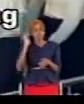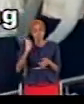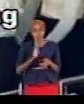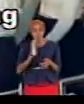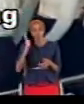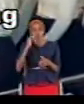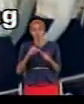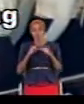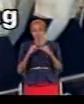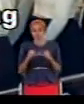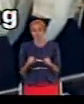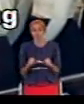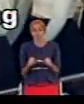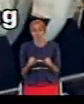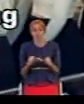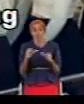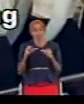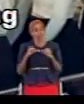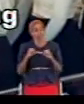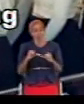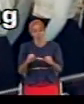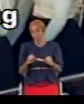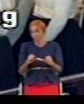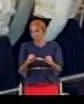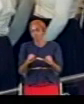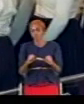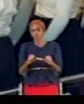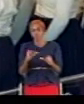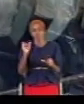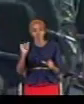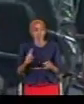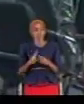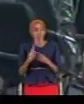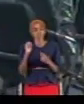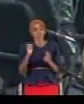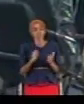Well, I'll keep holding on, holding on. Yes, to